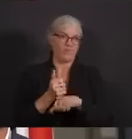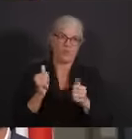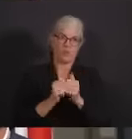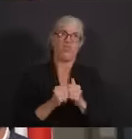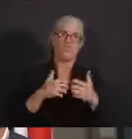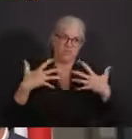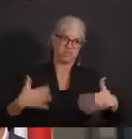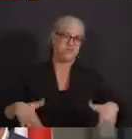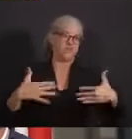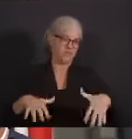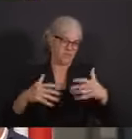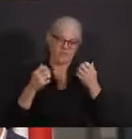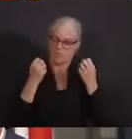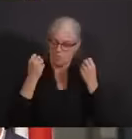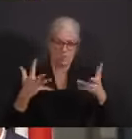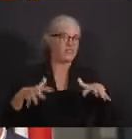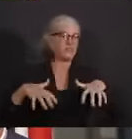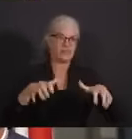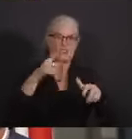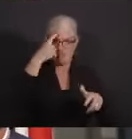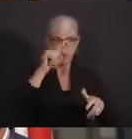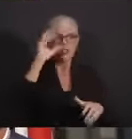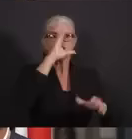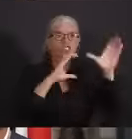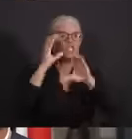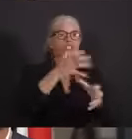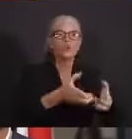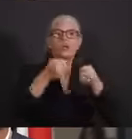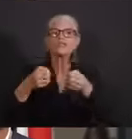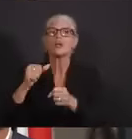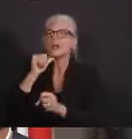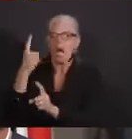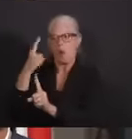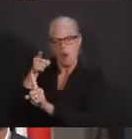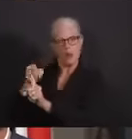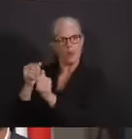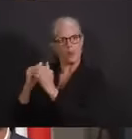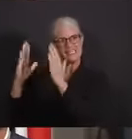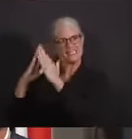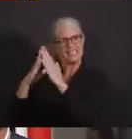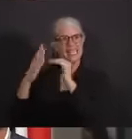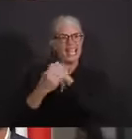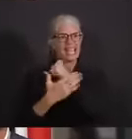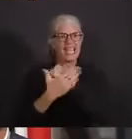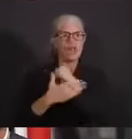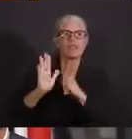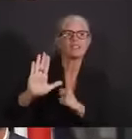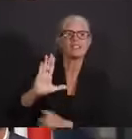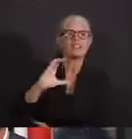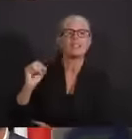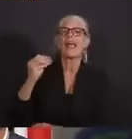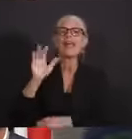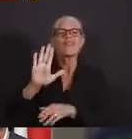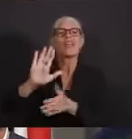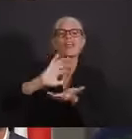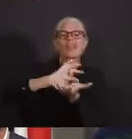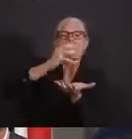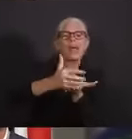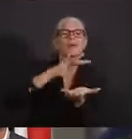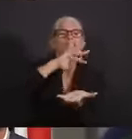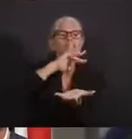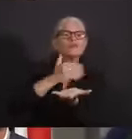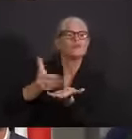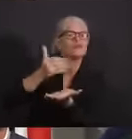rescue assets, not just with the cities and counties and their considerable resources, all the state assets for our